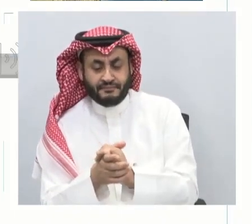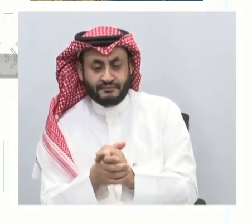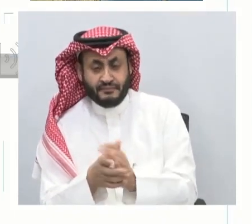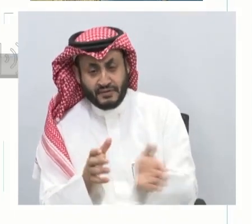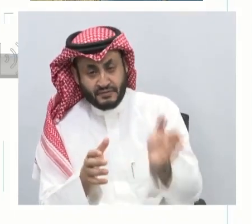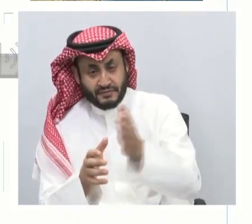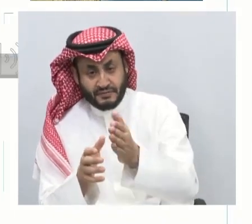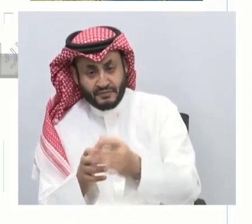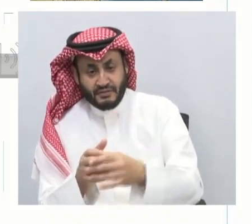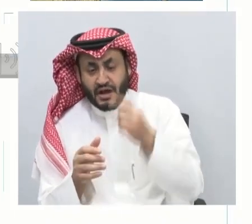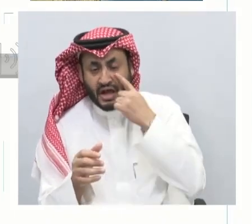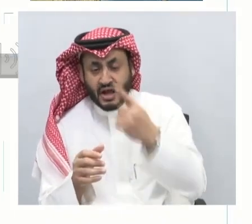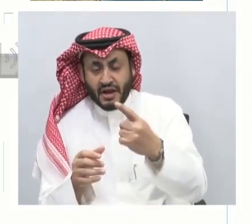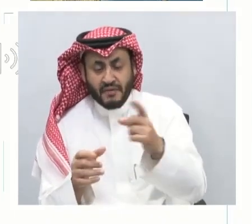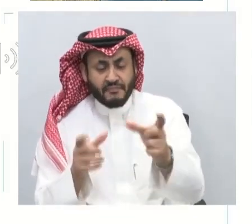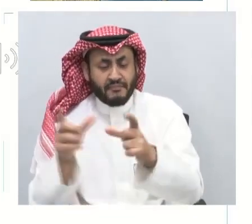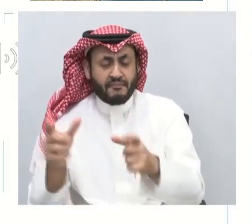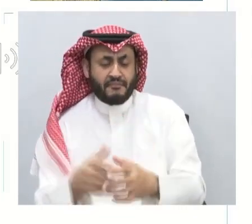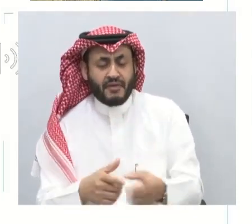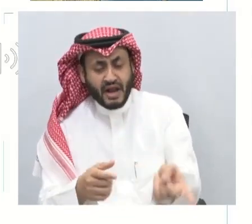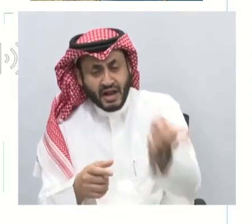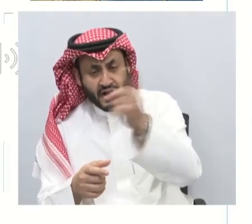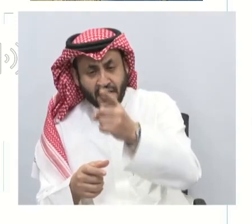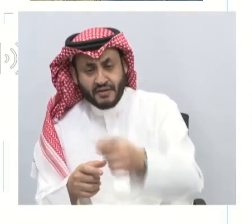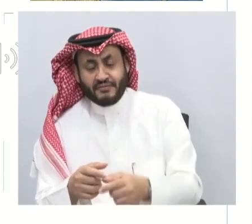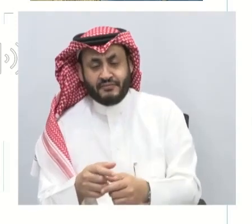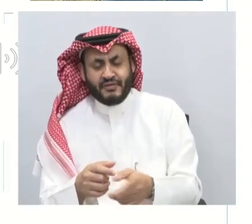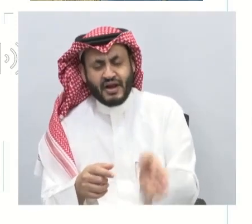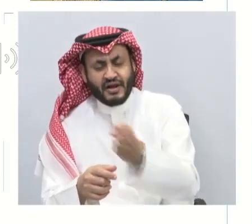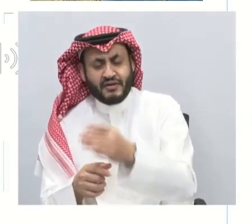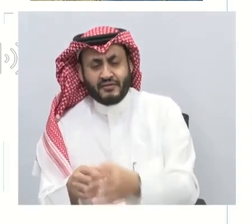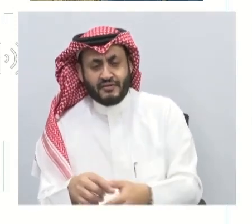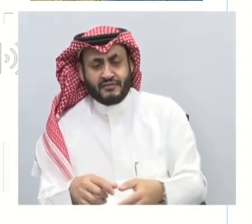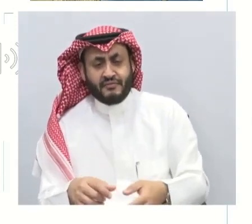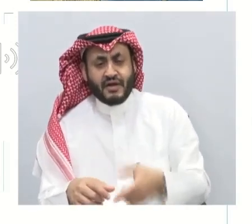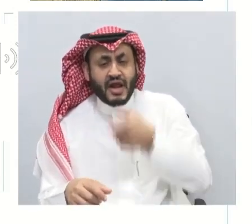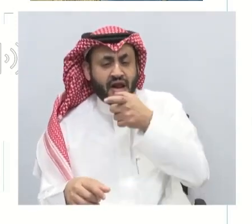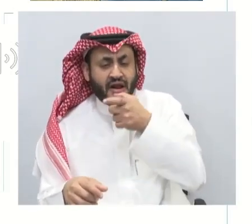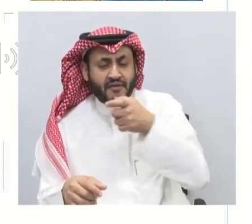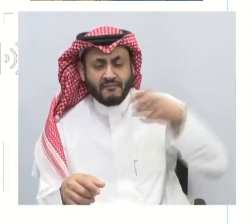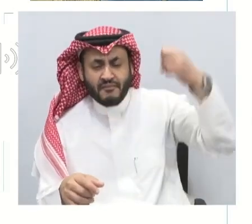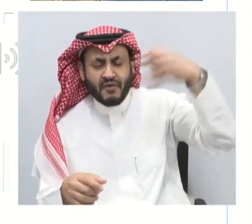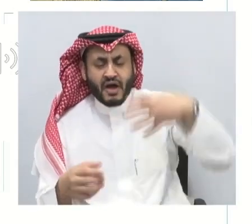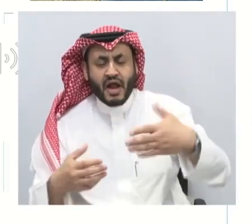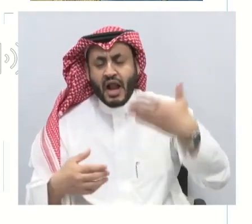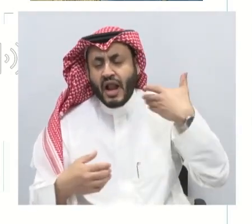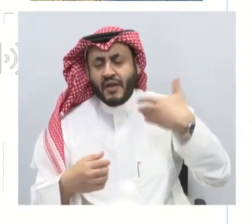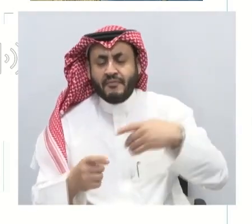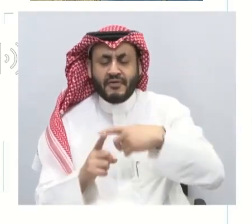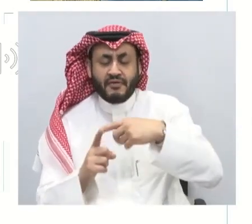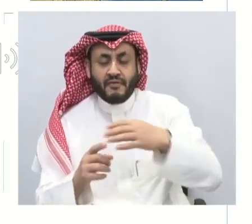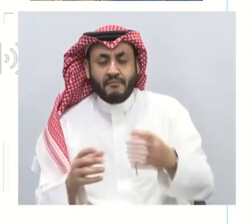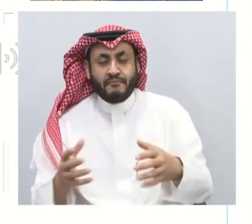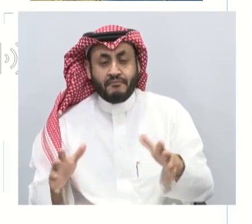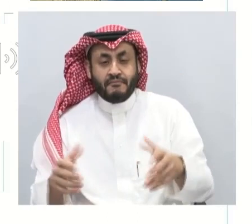Now, let's look at the weather report for the next few days. Friday will be warm and sunny during the day and cool at